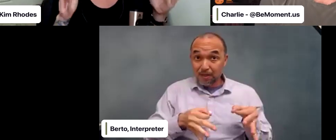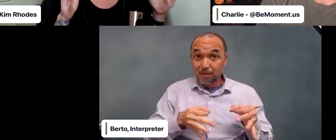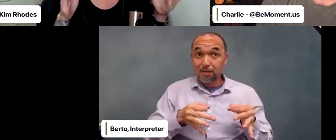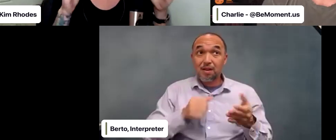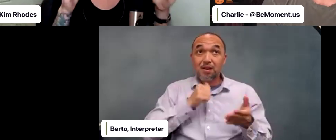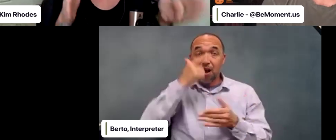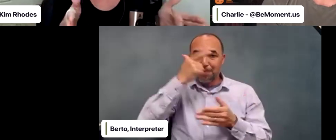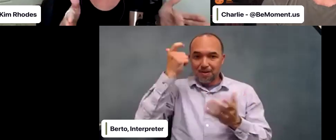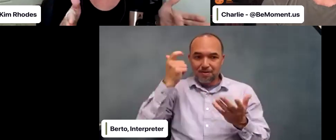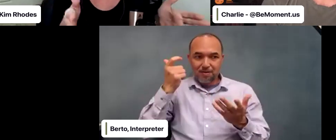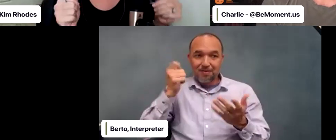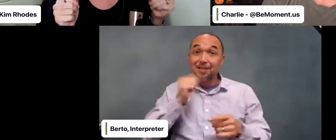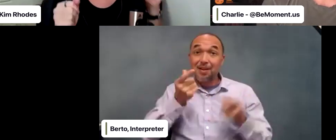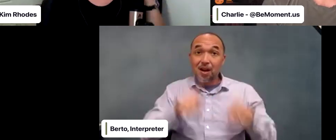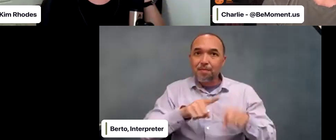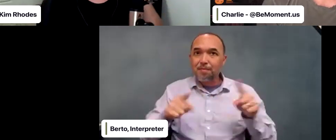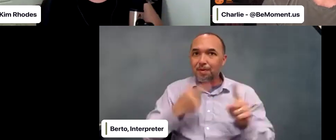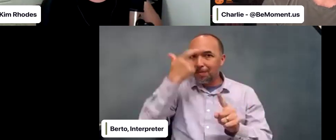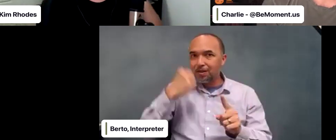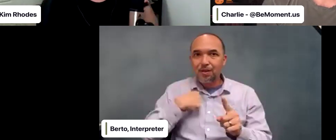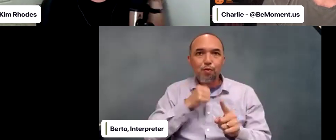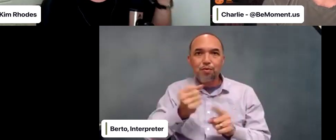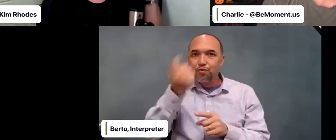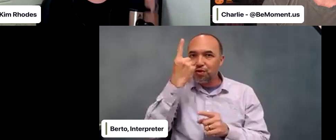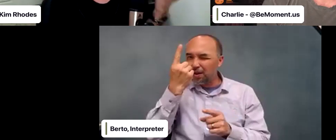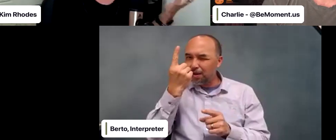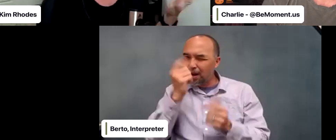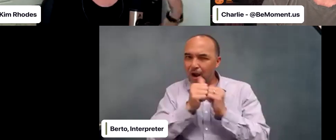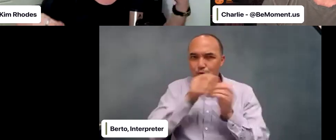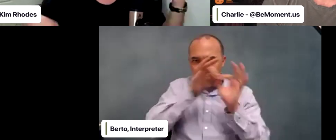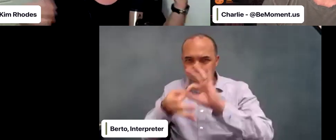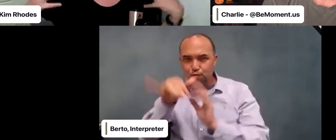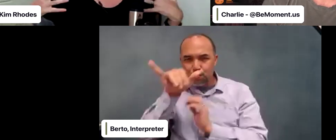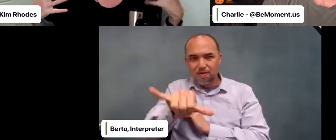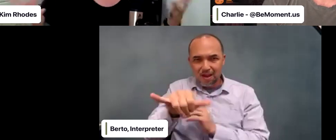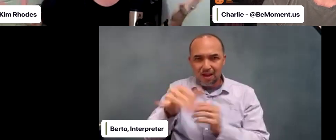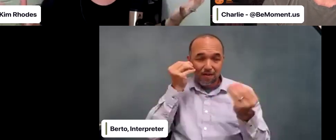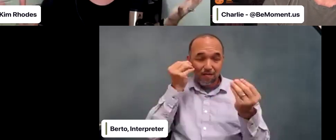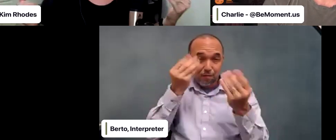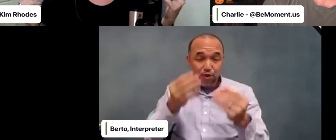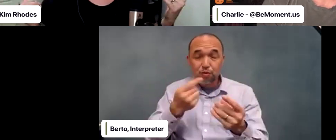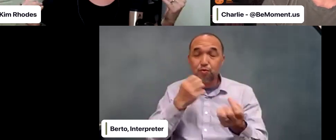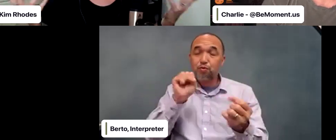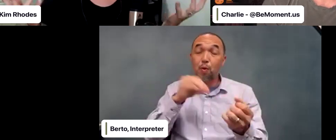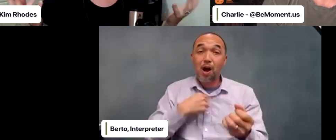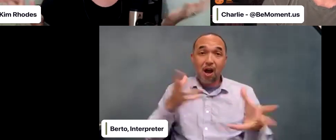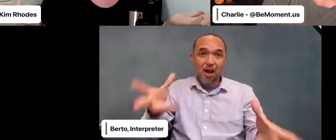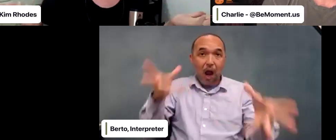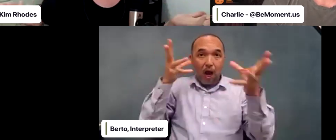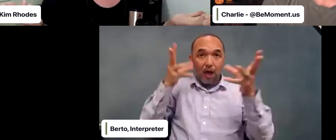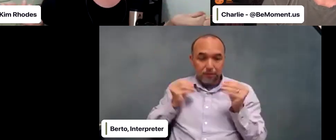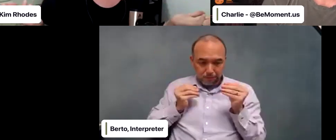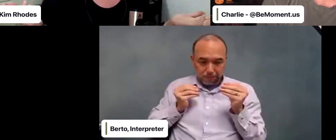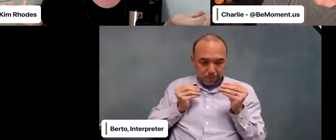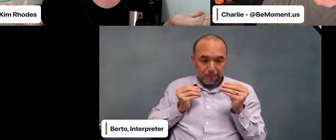just don't understand them yet. So I receive information. Some of us, and then we